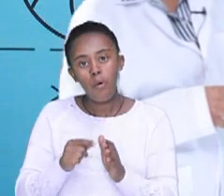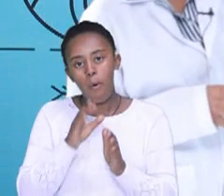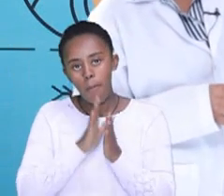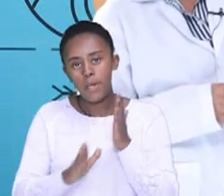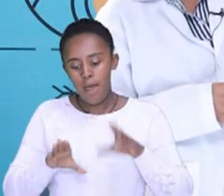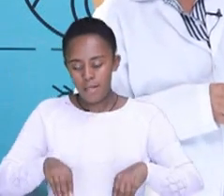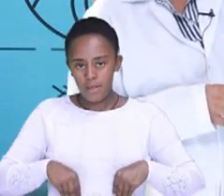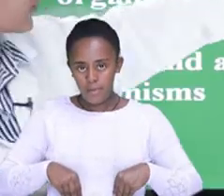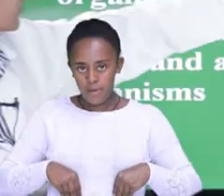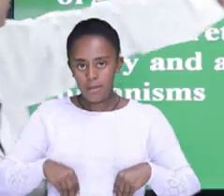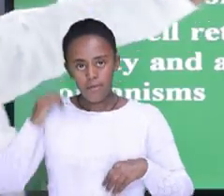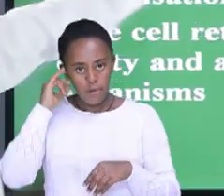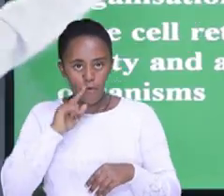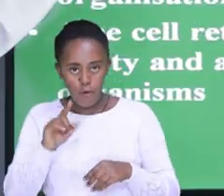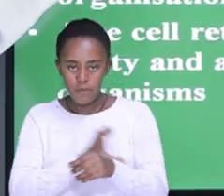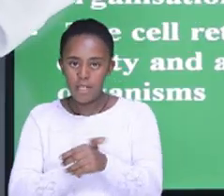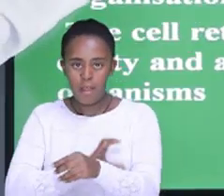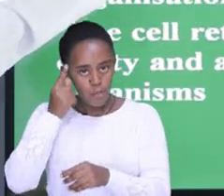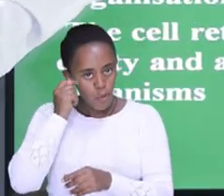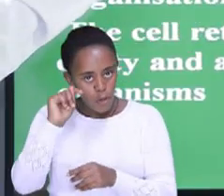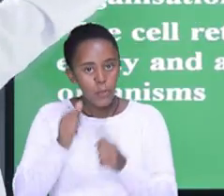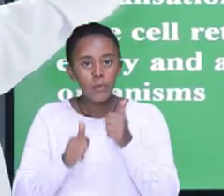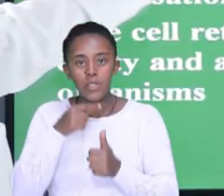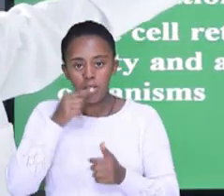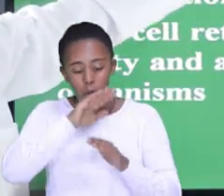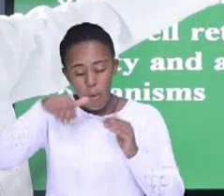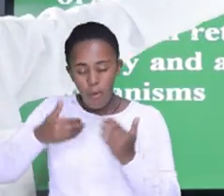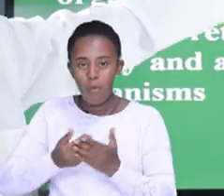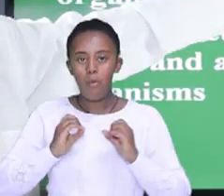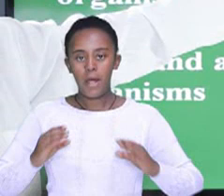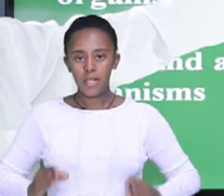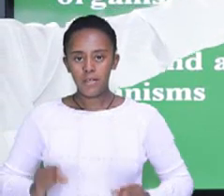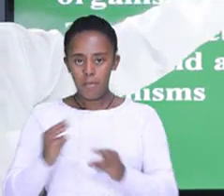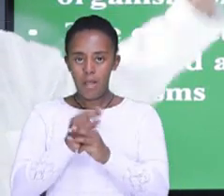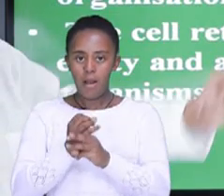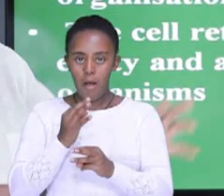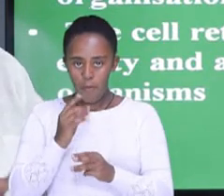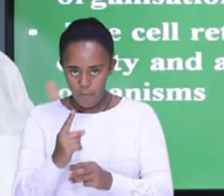first accepted version of cell theory, which says all organisms are made